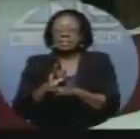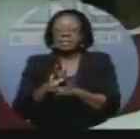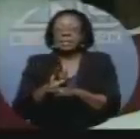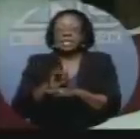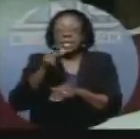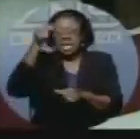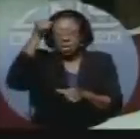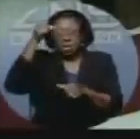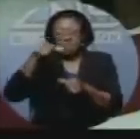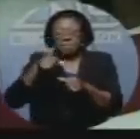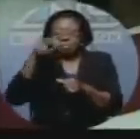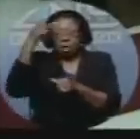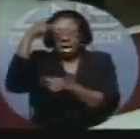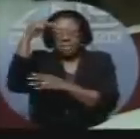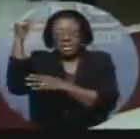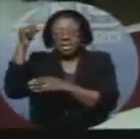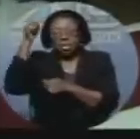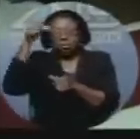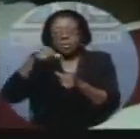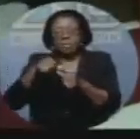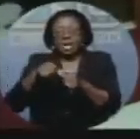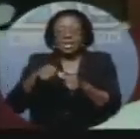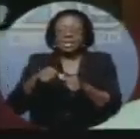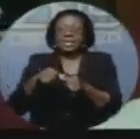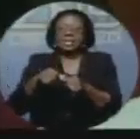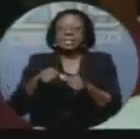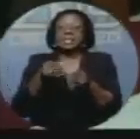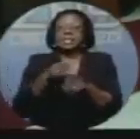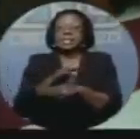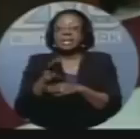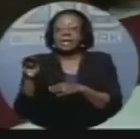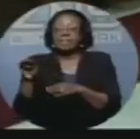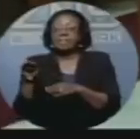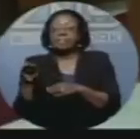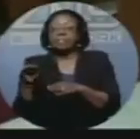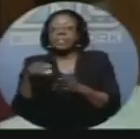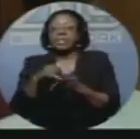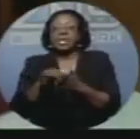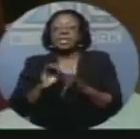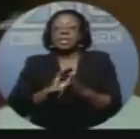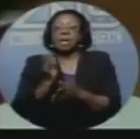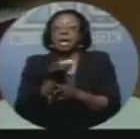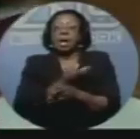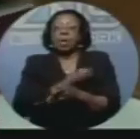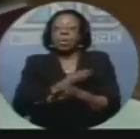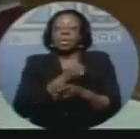tradition of being missionaries throughout the community is truly to make an impact nationwide.